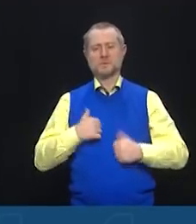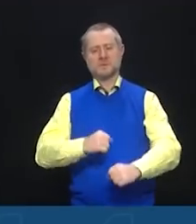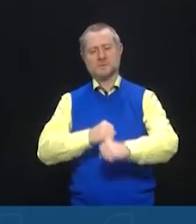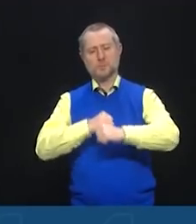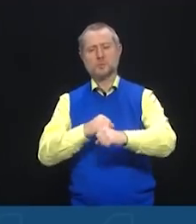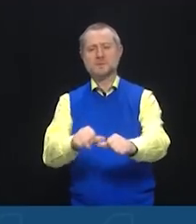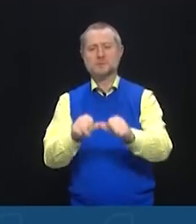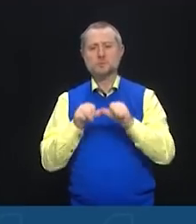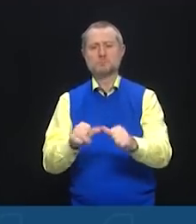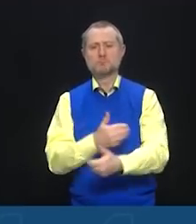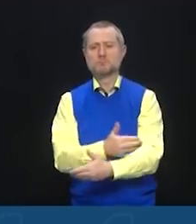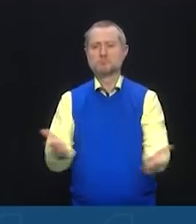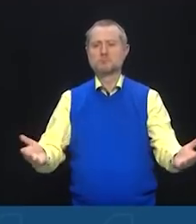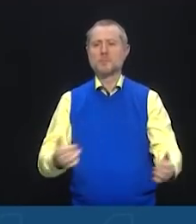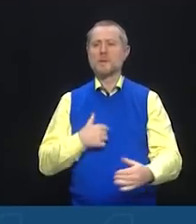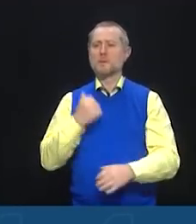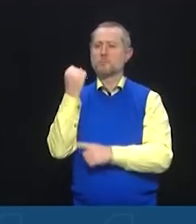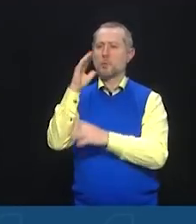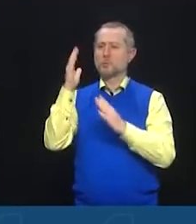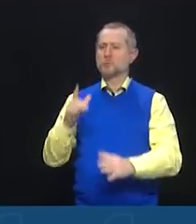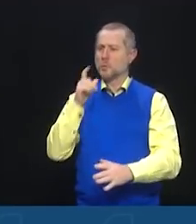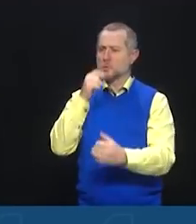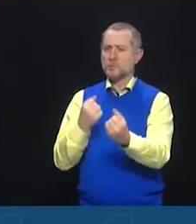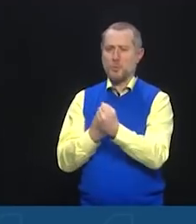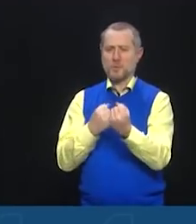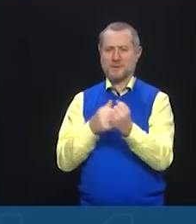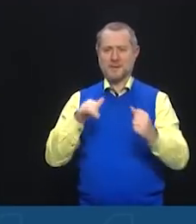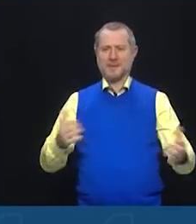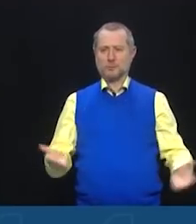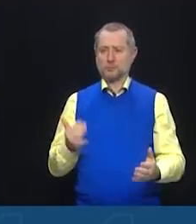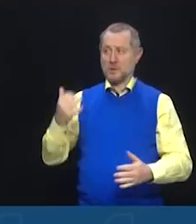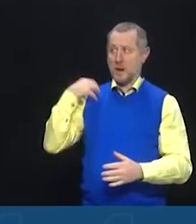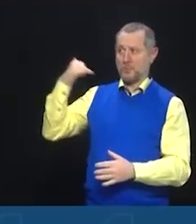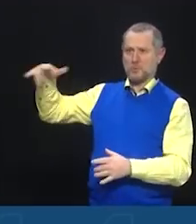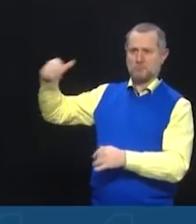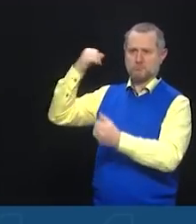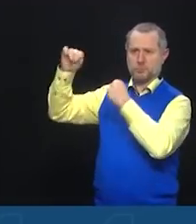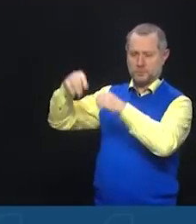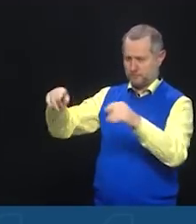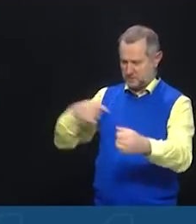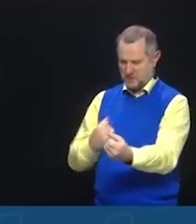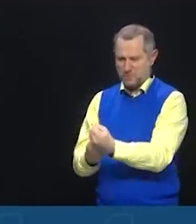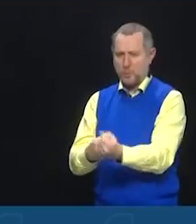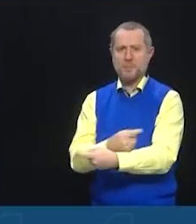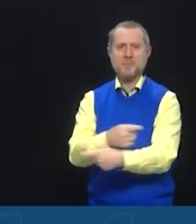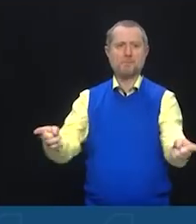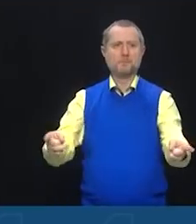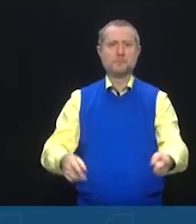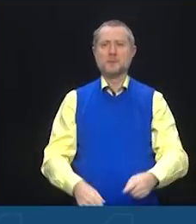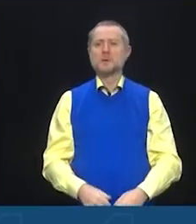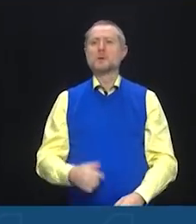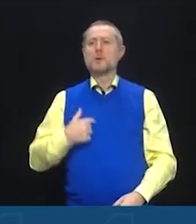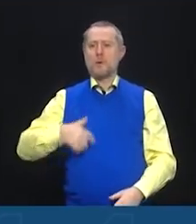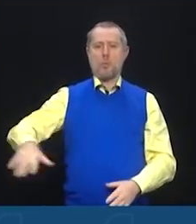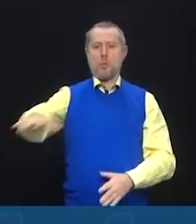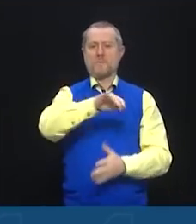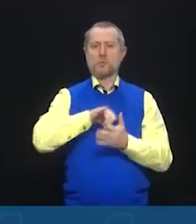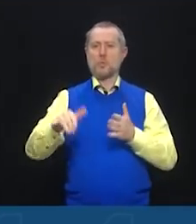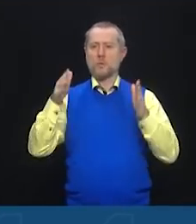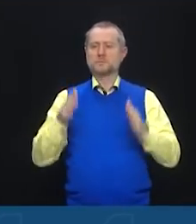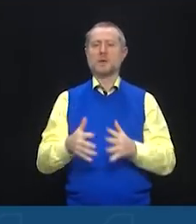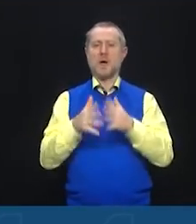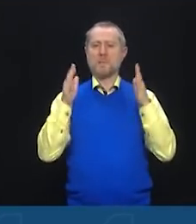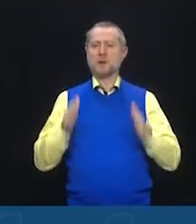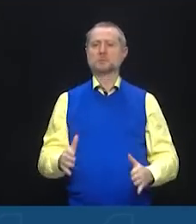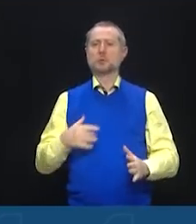have protesters in support of this effort out front of our Capitol. We stand with them as well. And let all New Yorkers and Americans show our